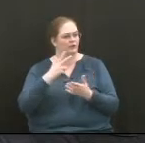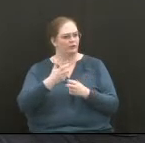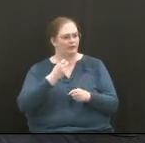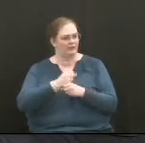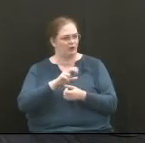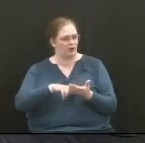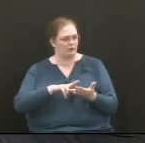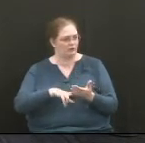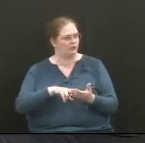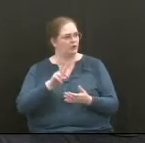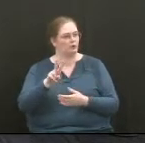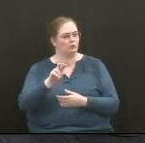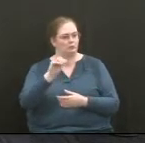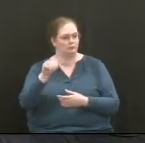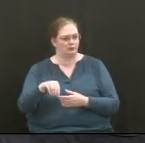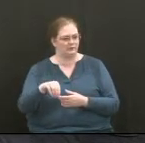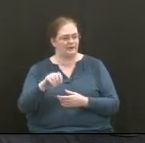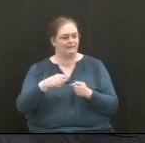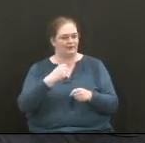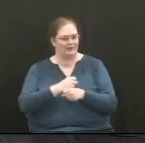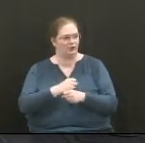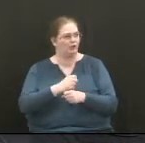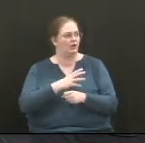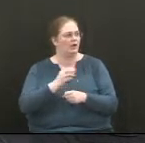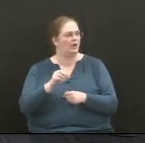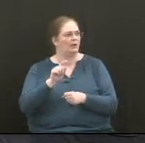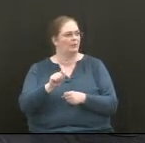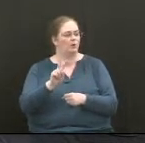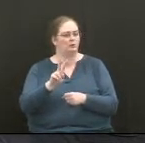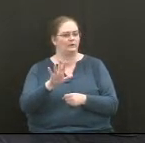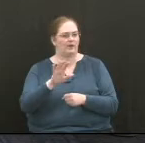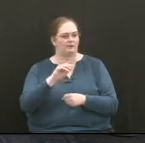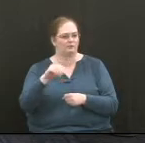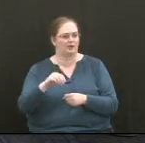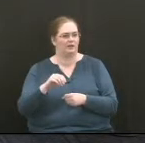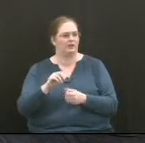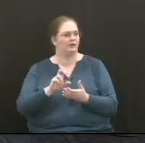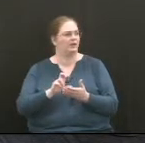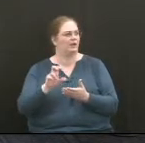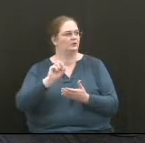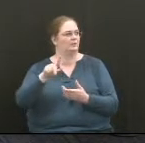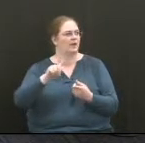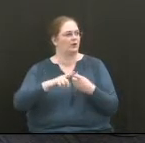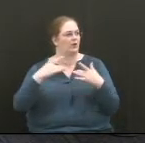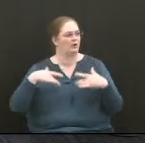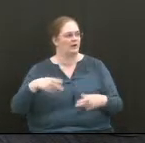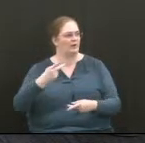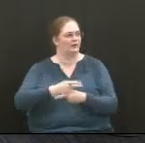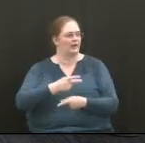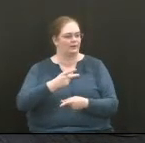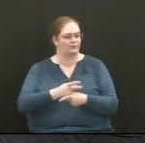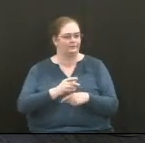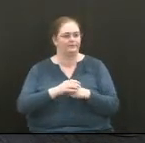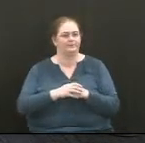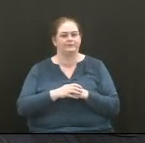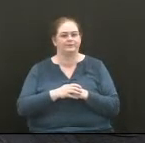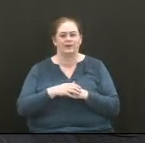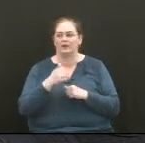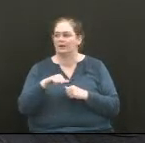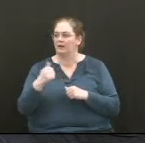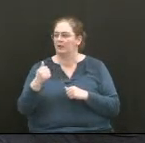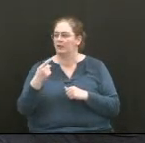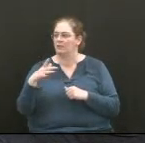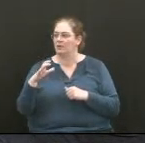contract, 2% per year, and a 0.25% contribution back on health care. Is there any other public